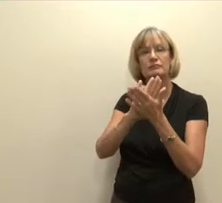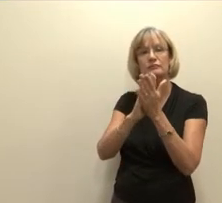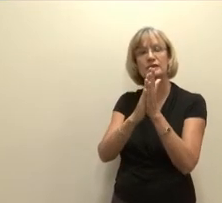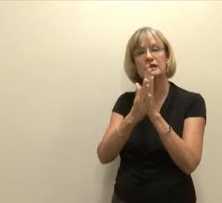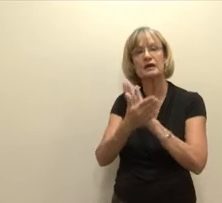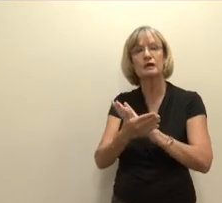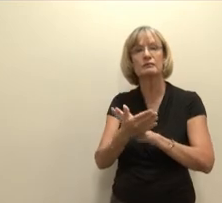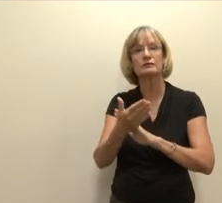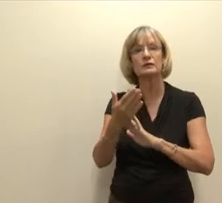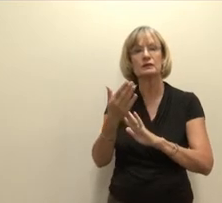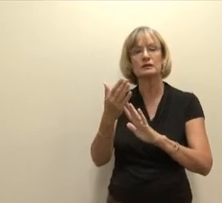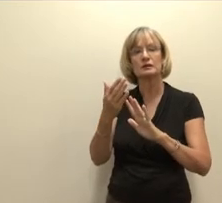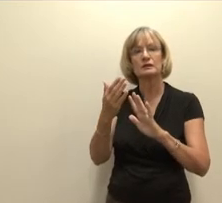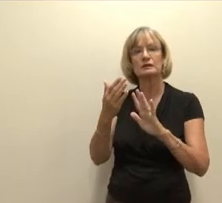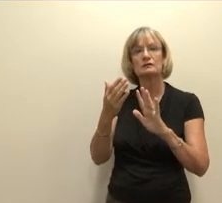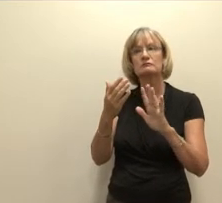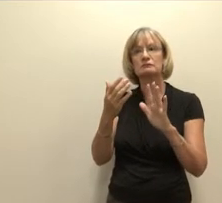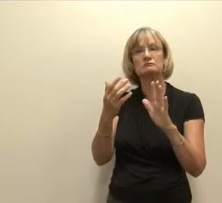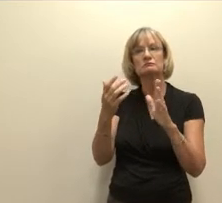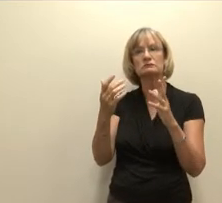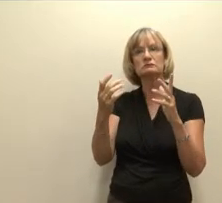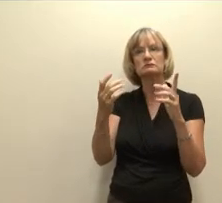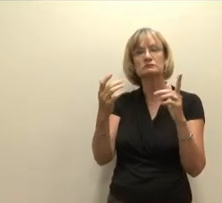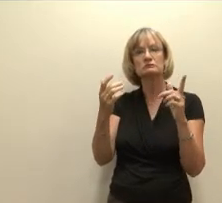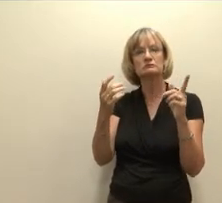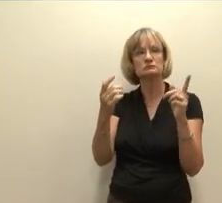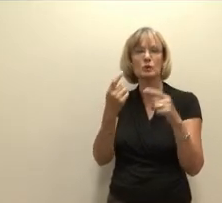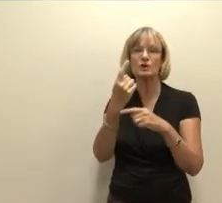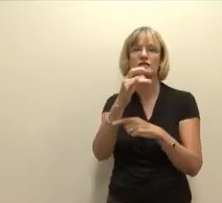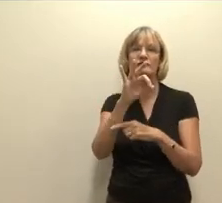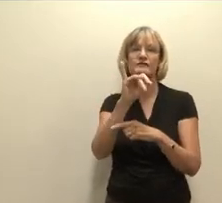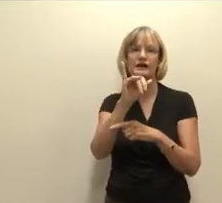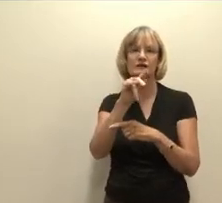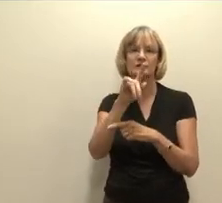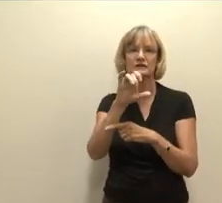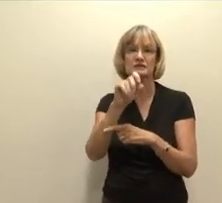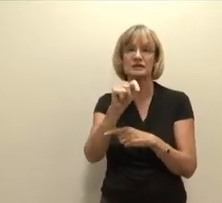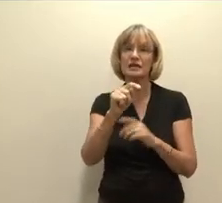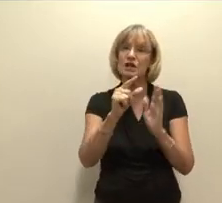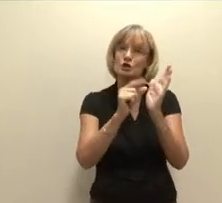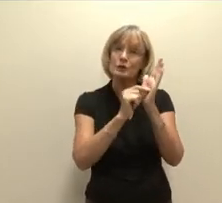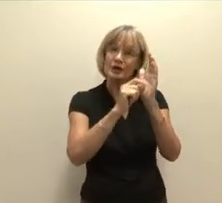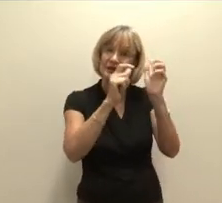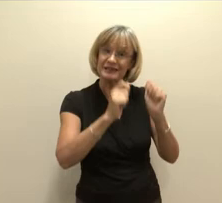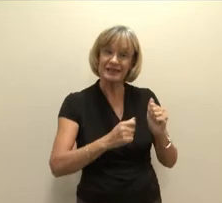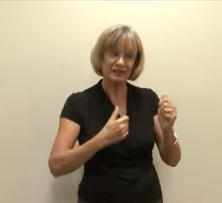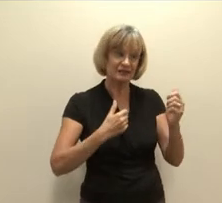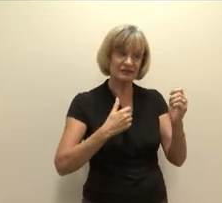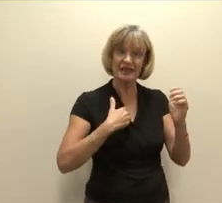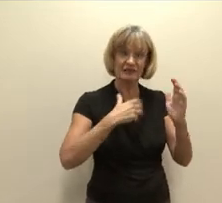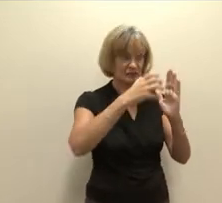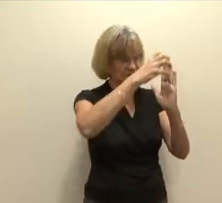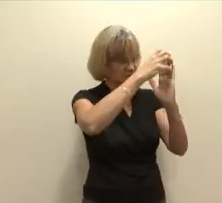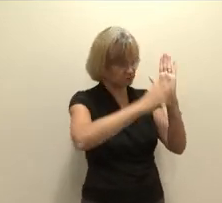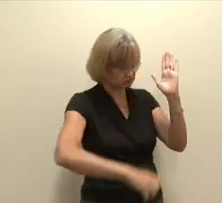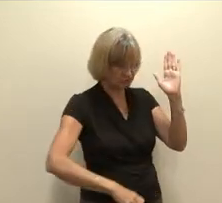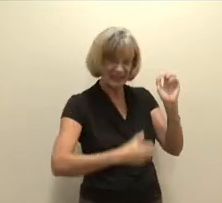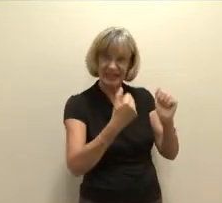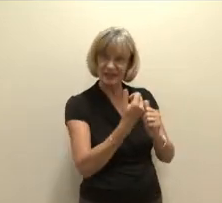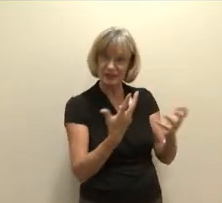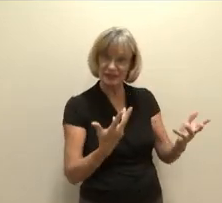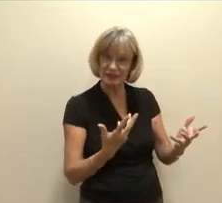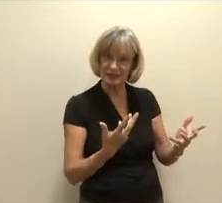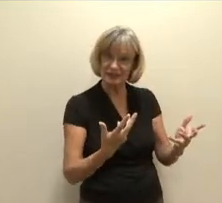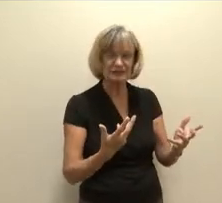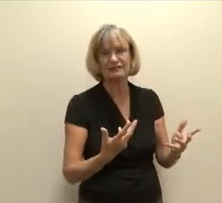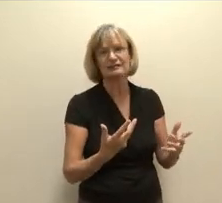You can't put everything in the newspaper in an article. It would be impossible to encapsulate all of the discussions that this